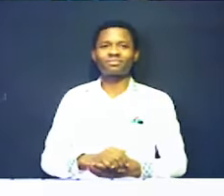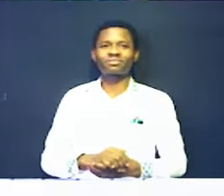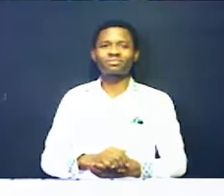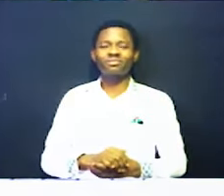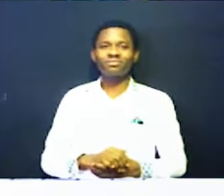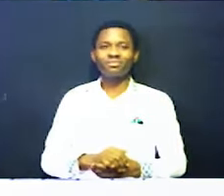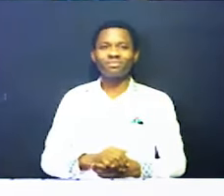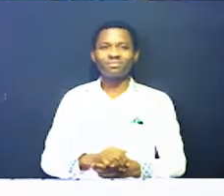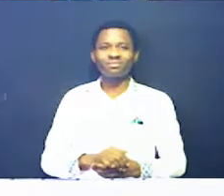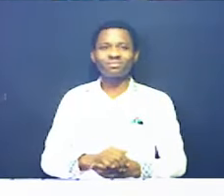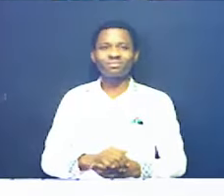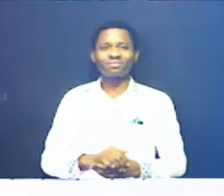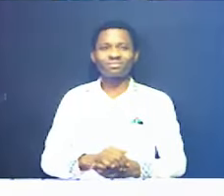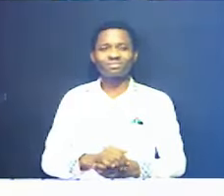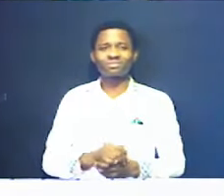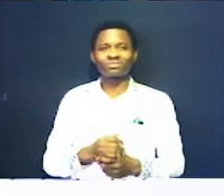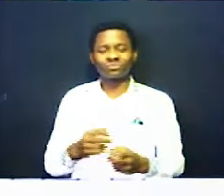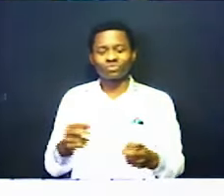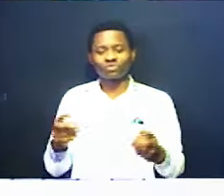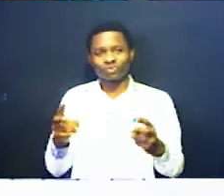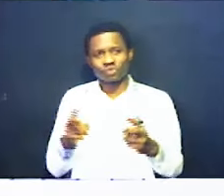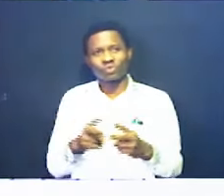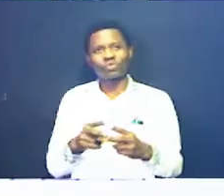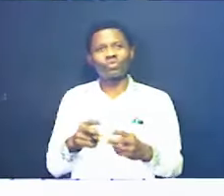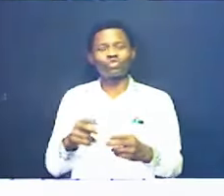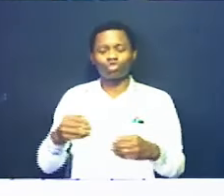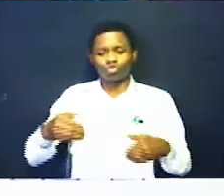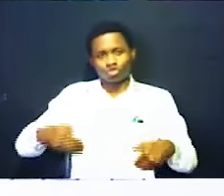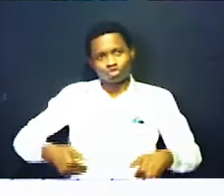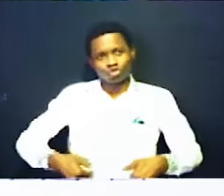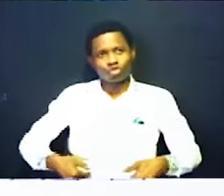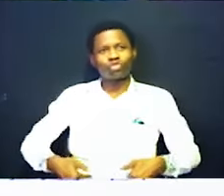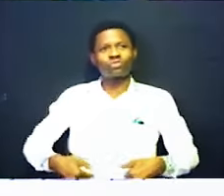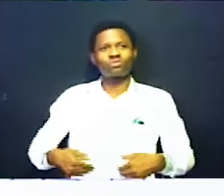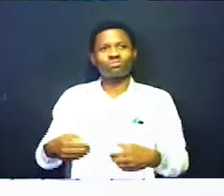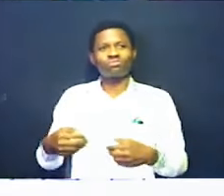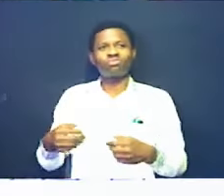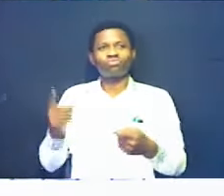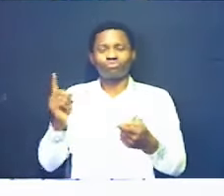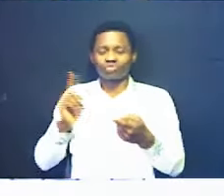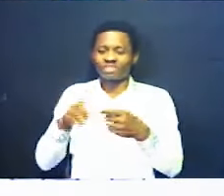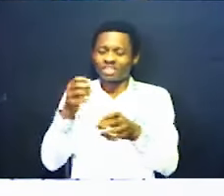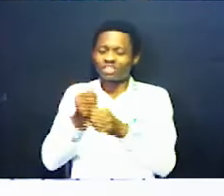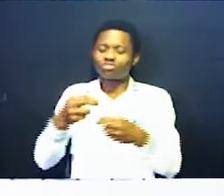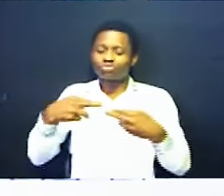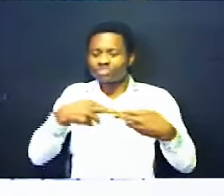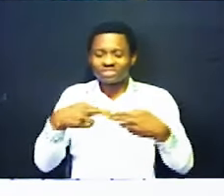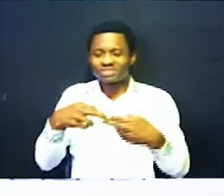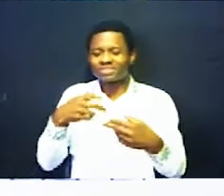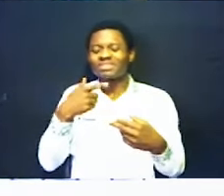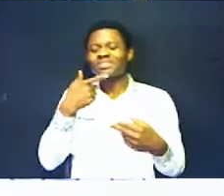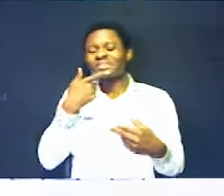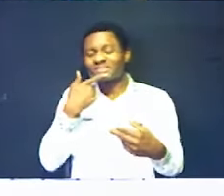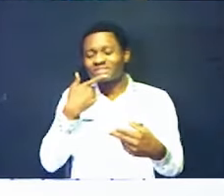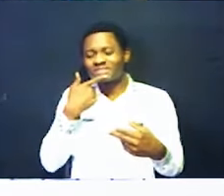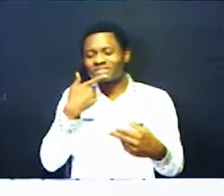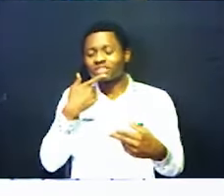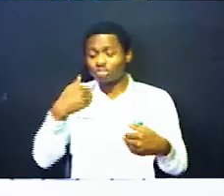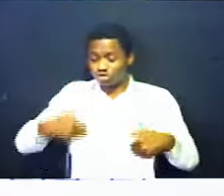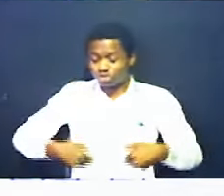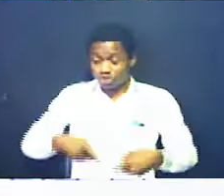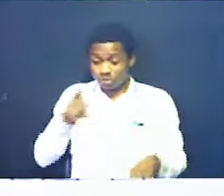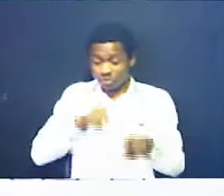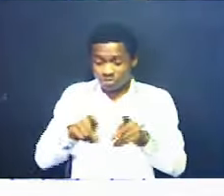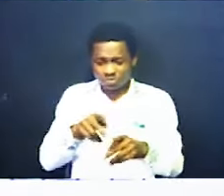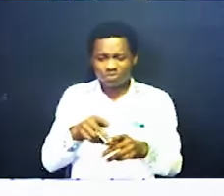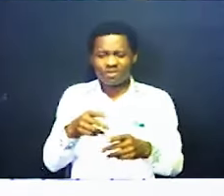o betumi ani mebunu enya ayonkofa papa no ne safoa ene se ye betumi aye ne aye kanu isan se wo bu